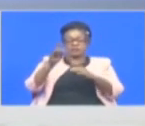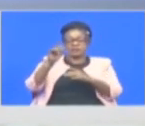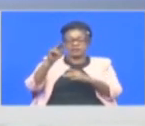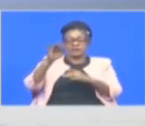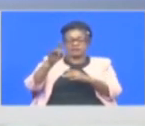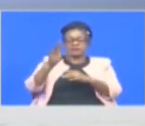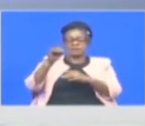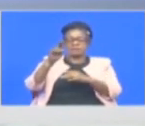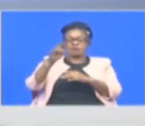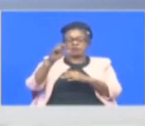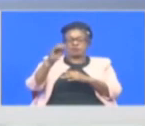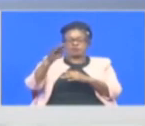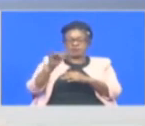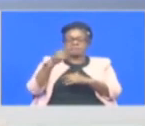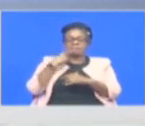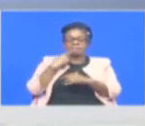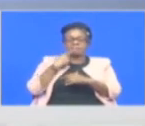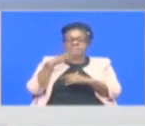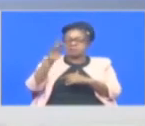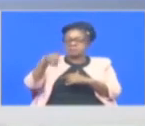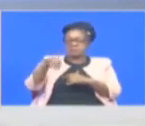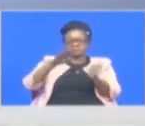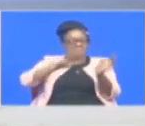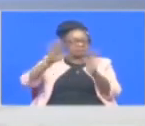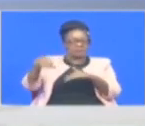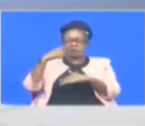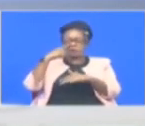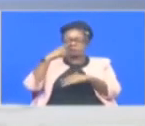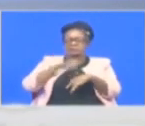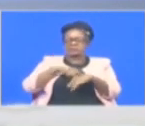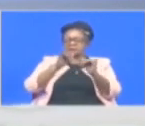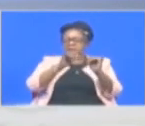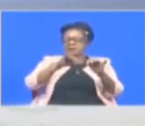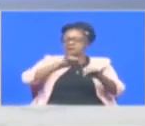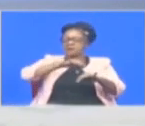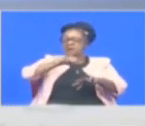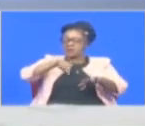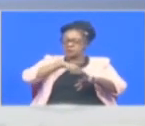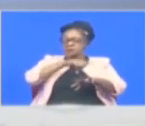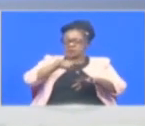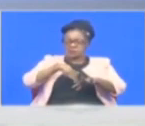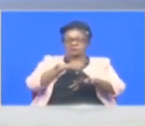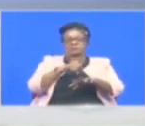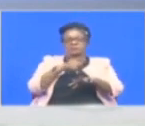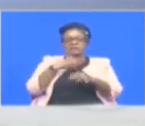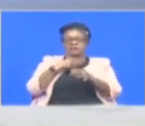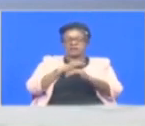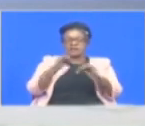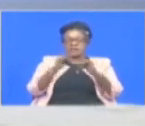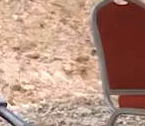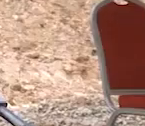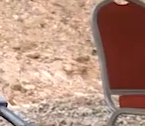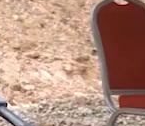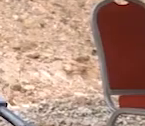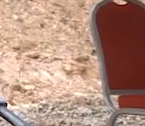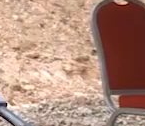Mugonya, the DP decided to go back home after spending more than 5 hours trying to secure clearance from state officials in